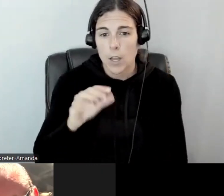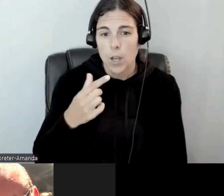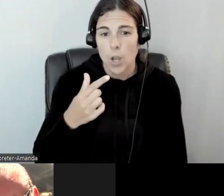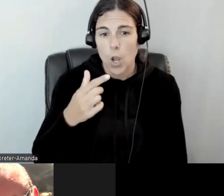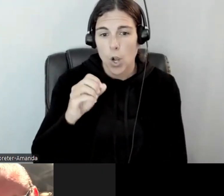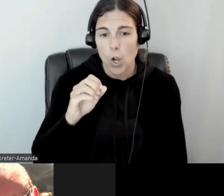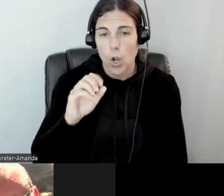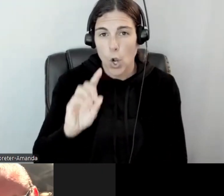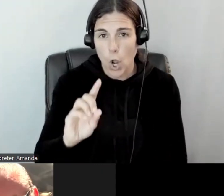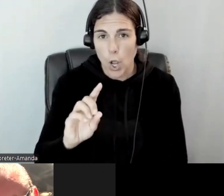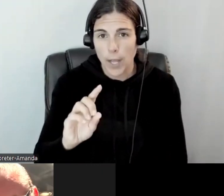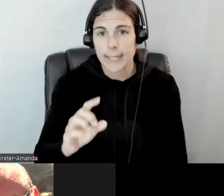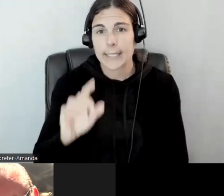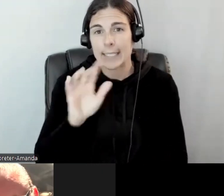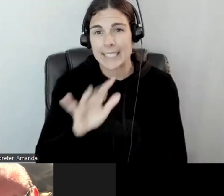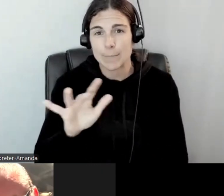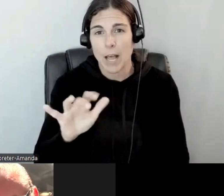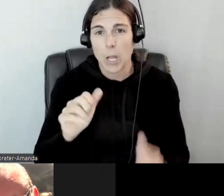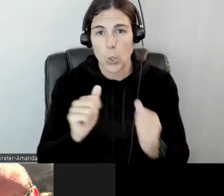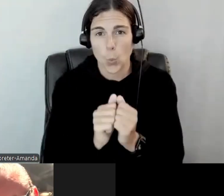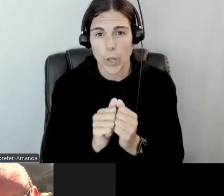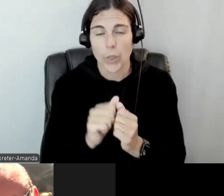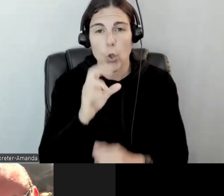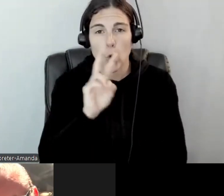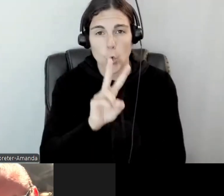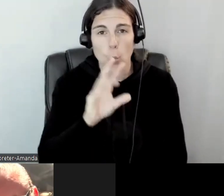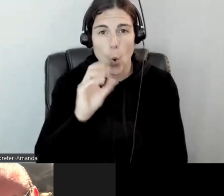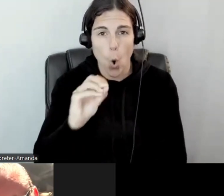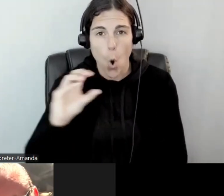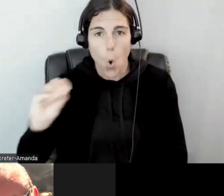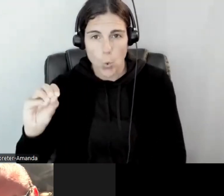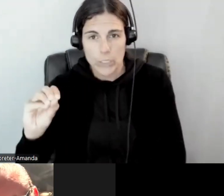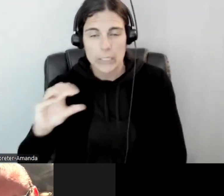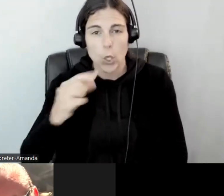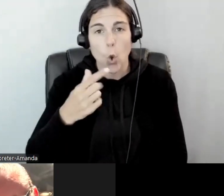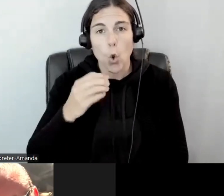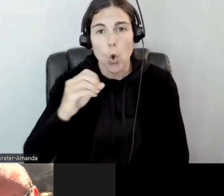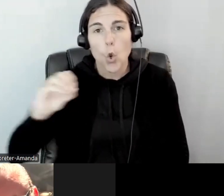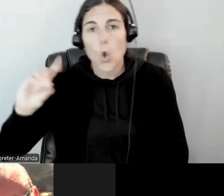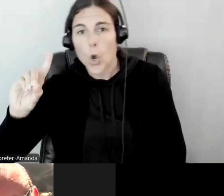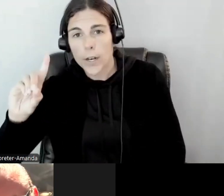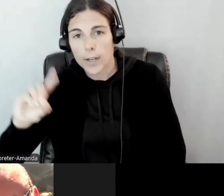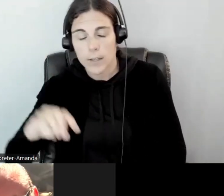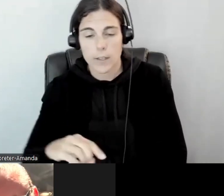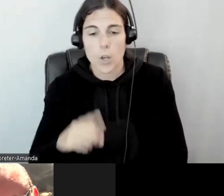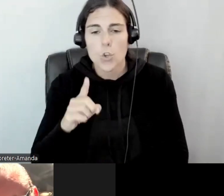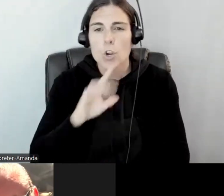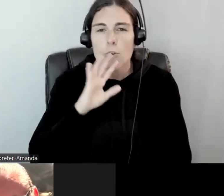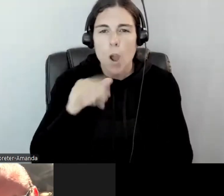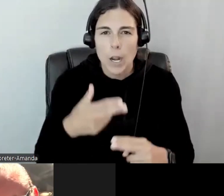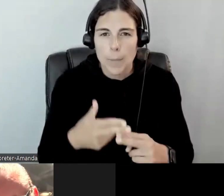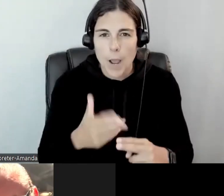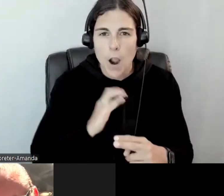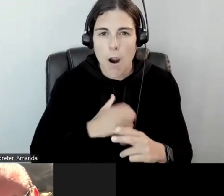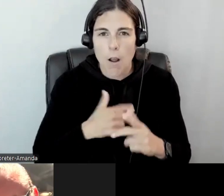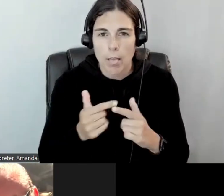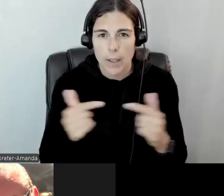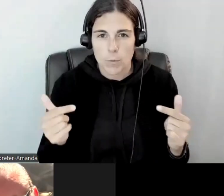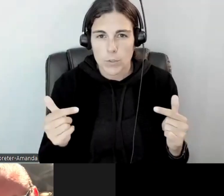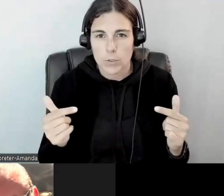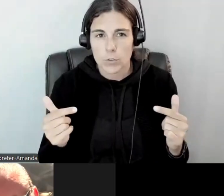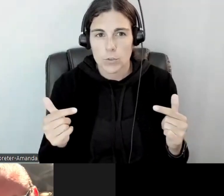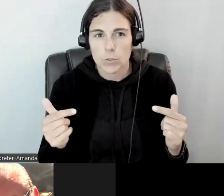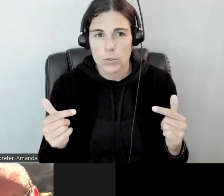O's, you know, emphasizing the goodness piece of it. You're speaking to a kind of our language